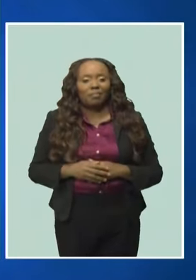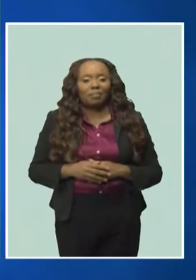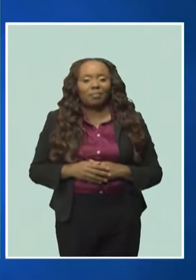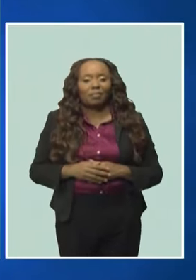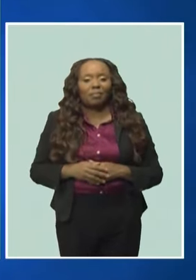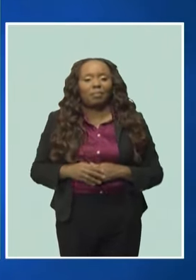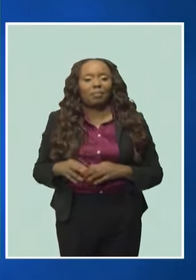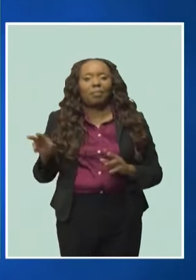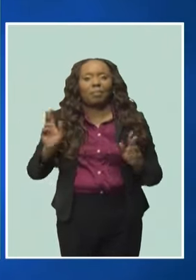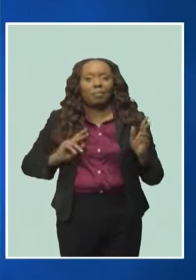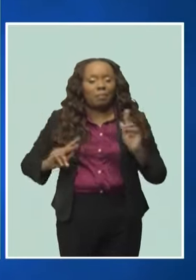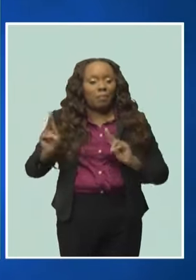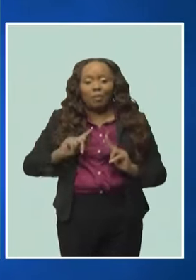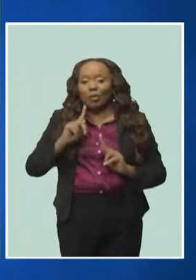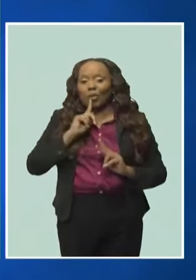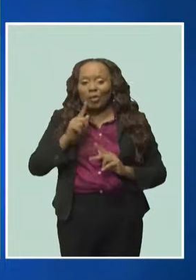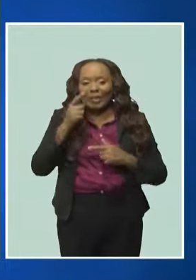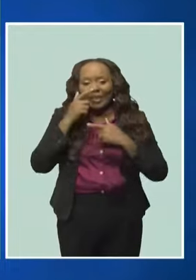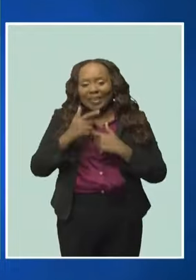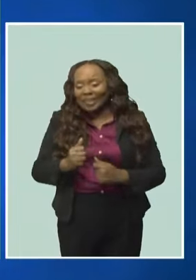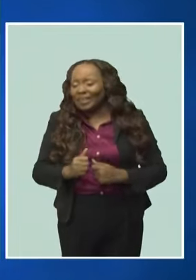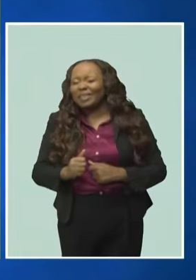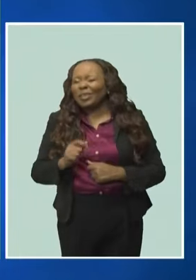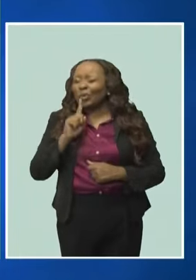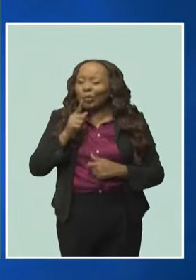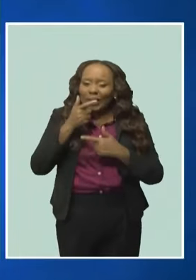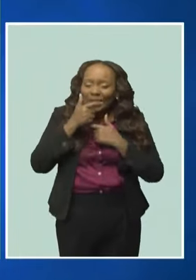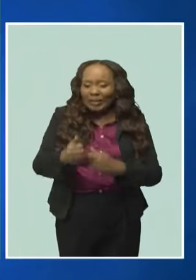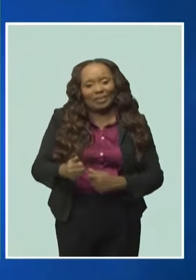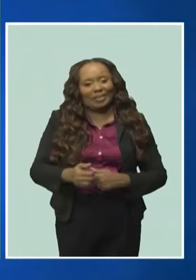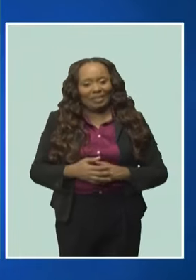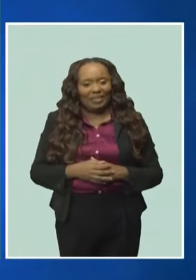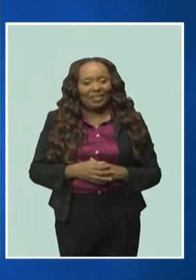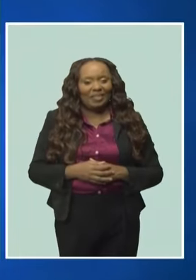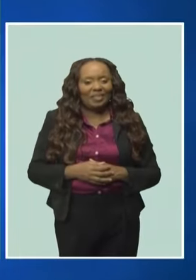Mr. Rennick says interest in the initiative is high.